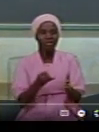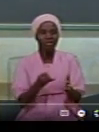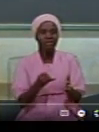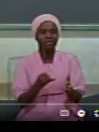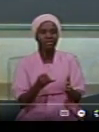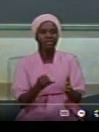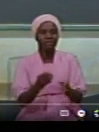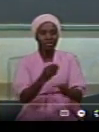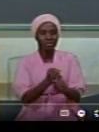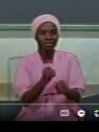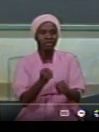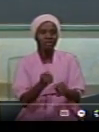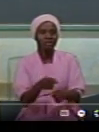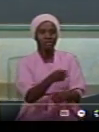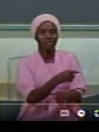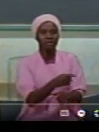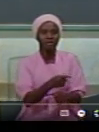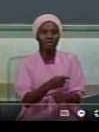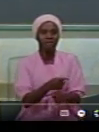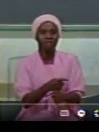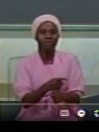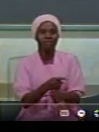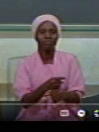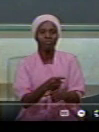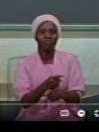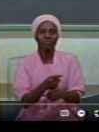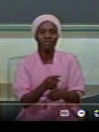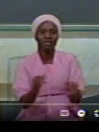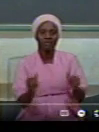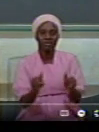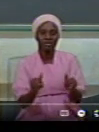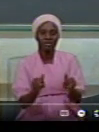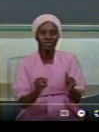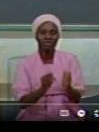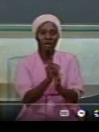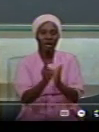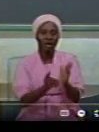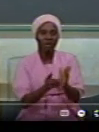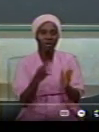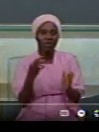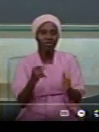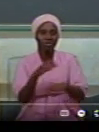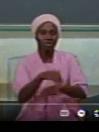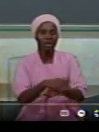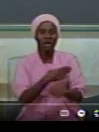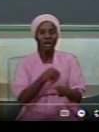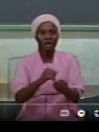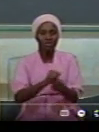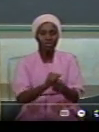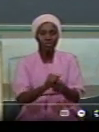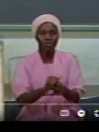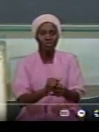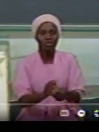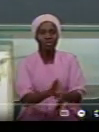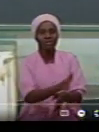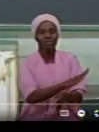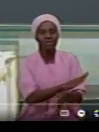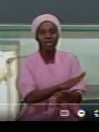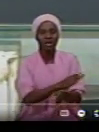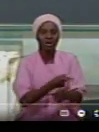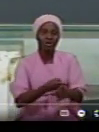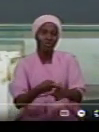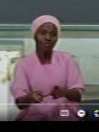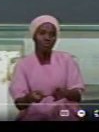and washed their stripes. That's the work. He washed their